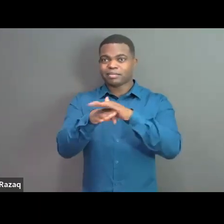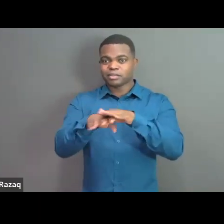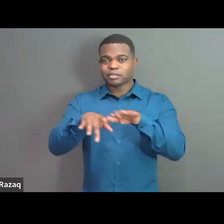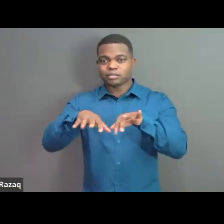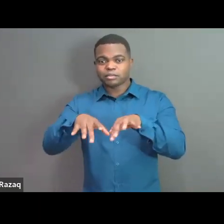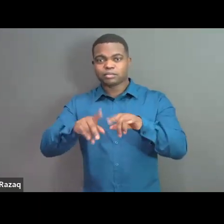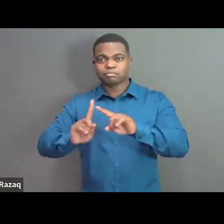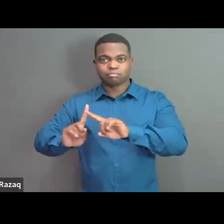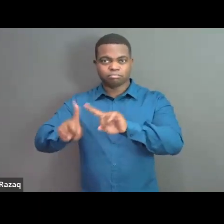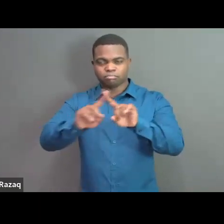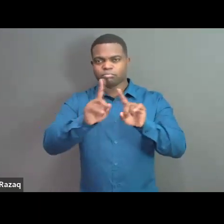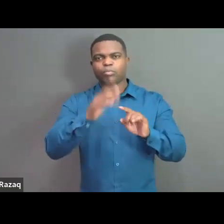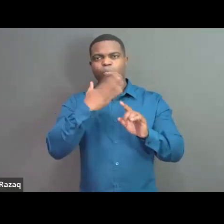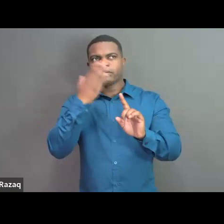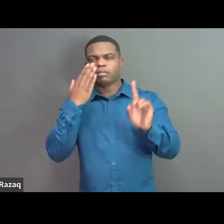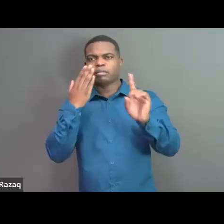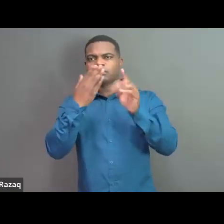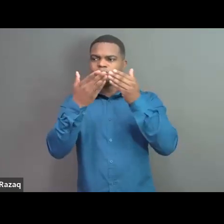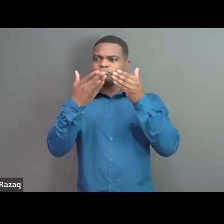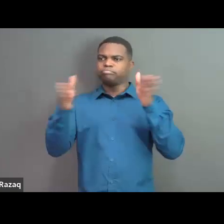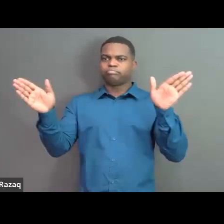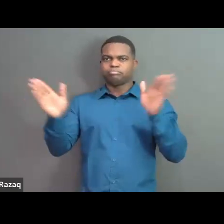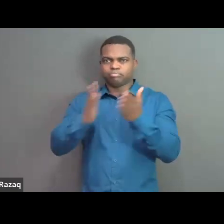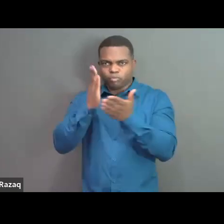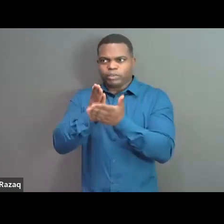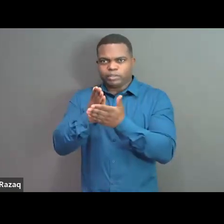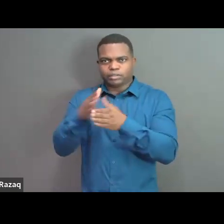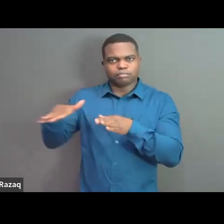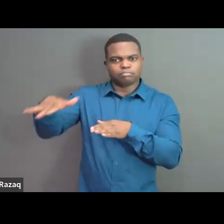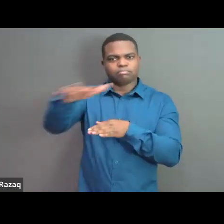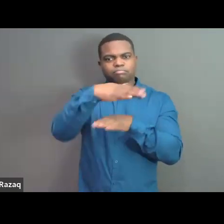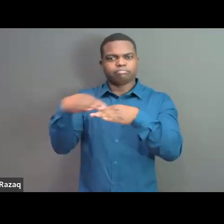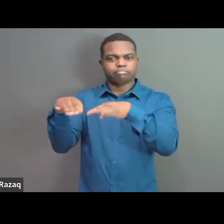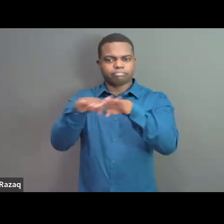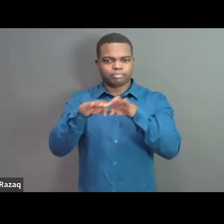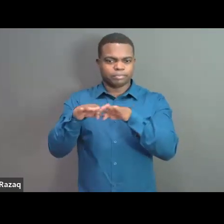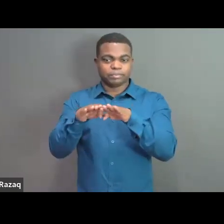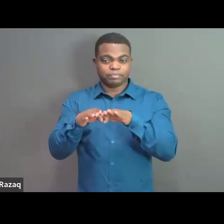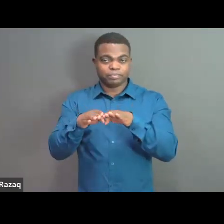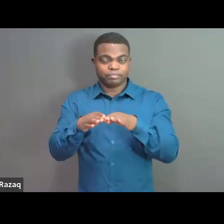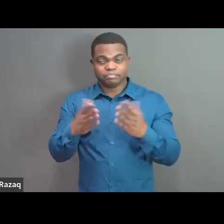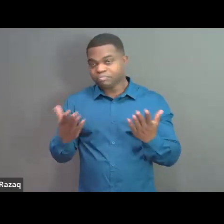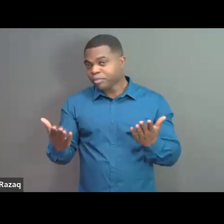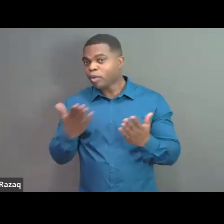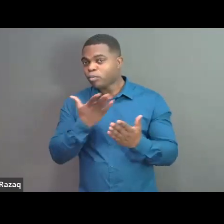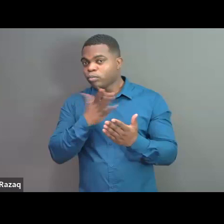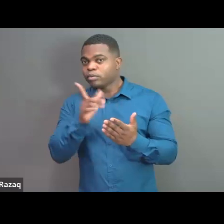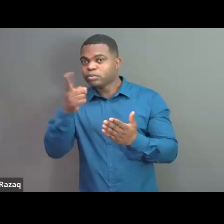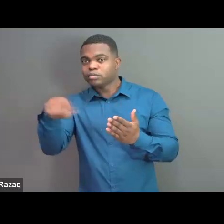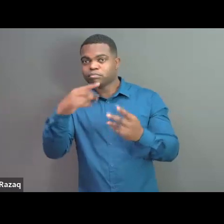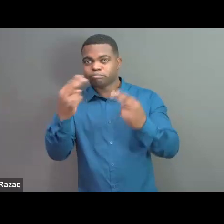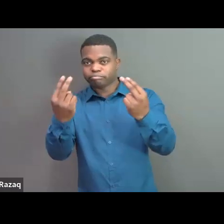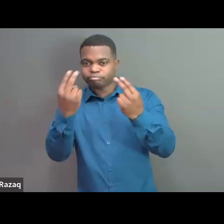audience the pilot project that we have just completed on digital addressing.